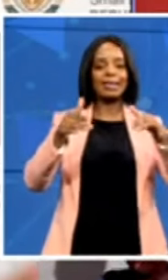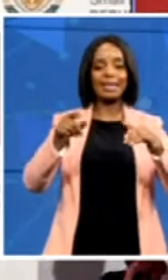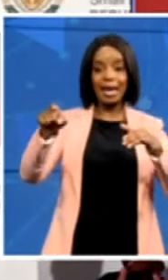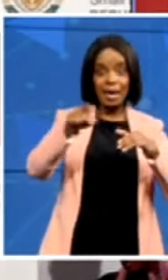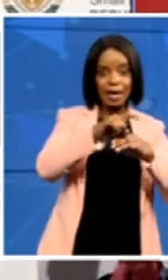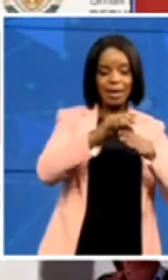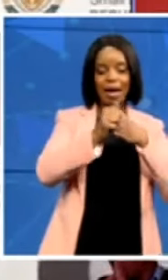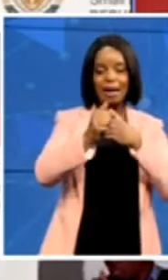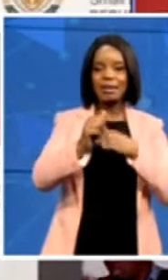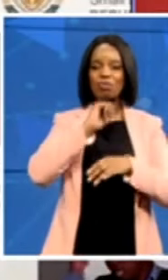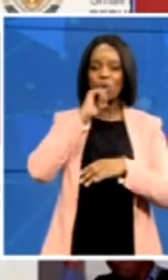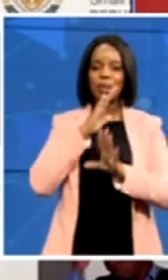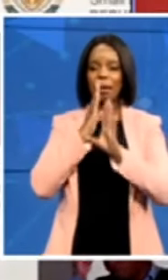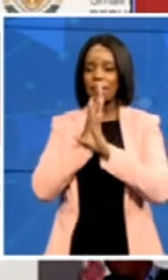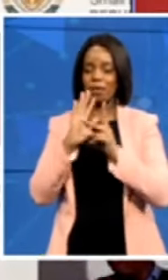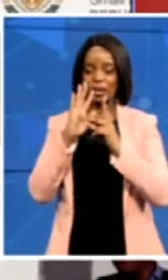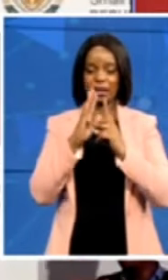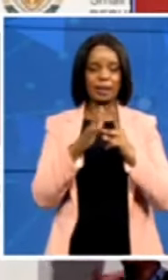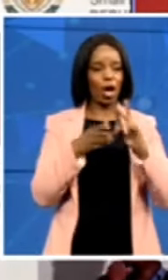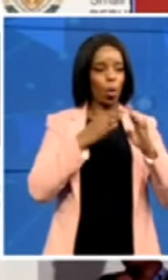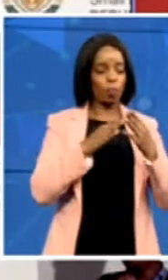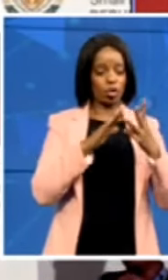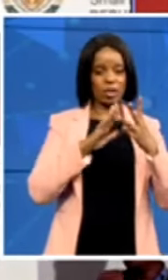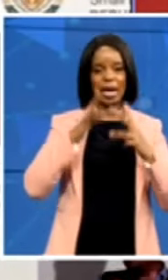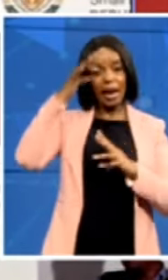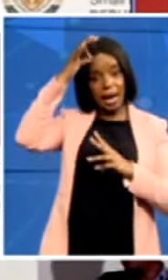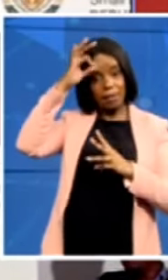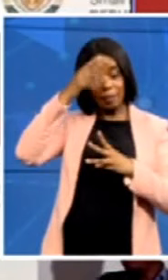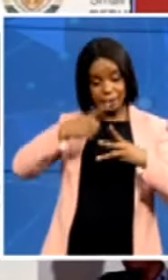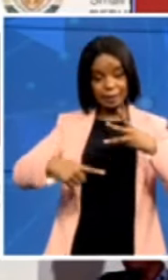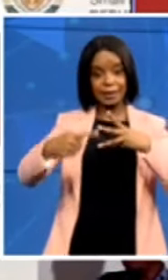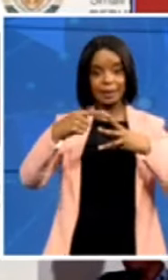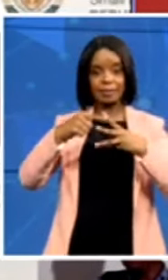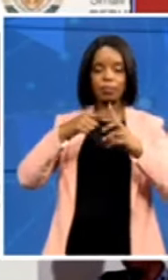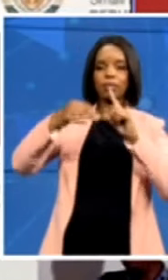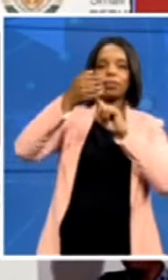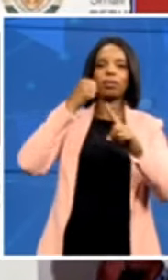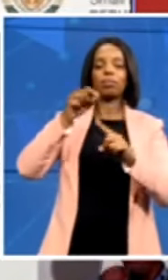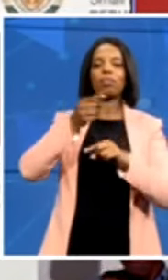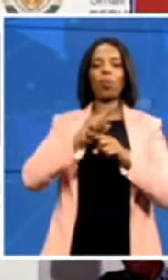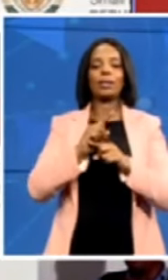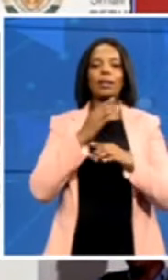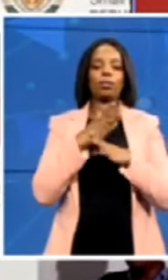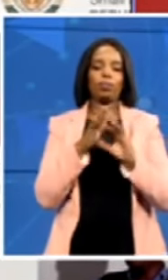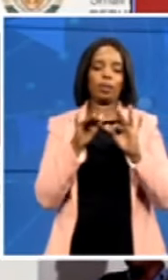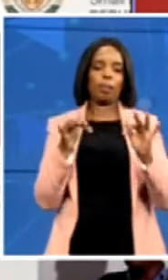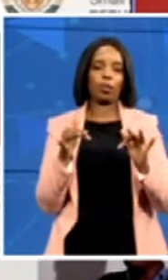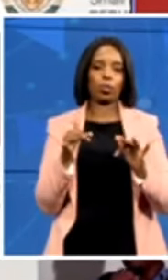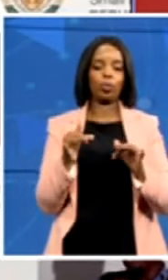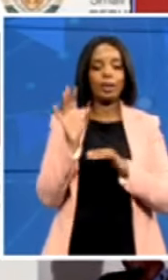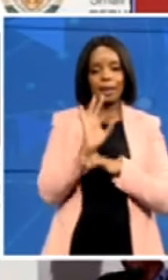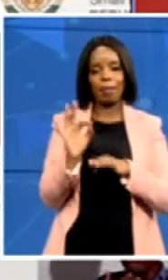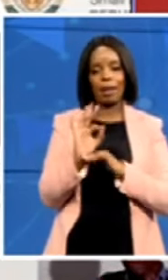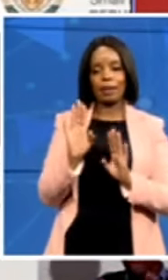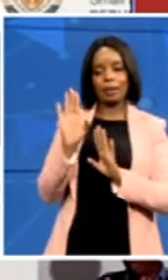therefore government to achieve the socio-economic responsibilities that we have as government. So yes, we may not meet the target,